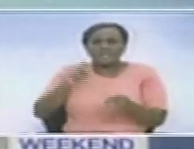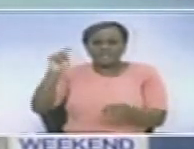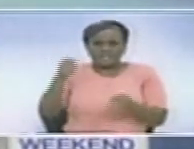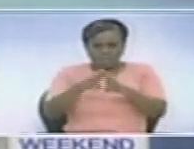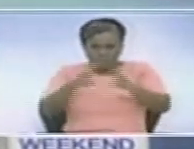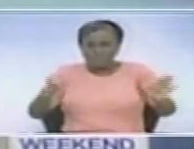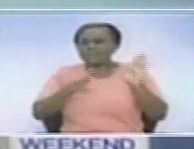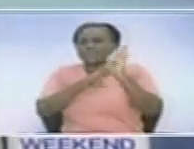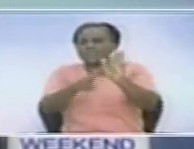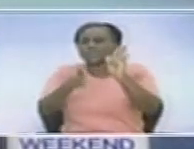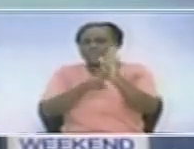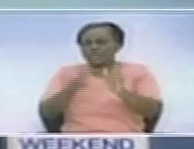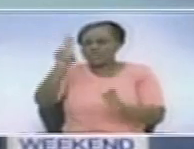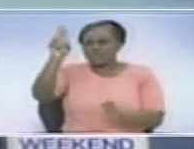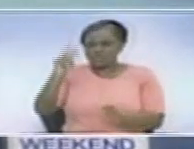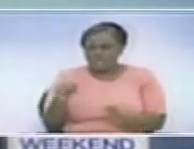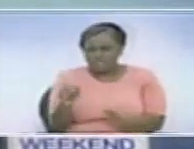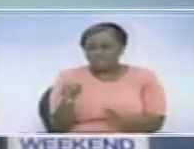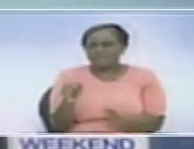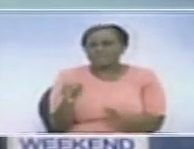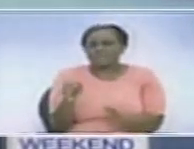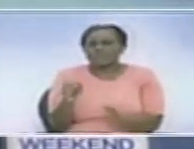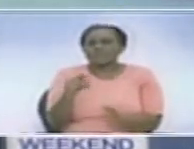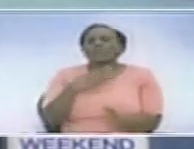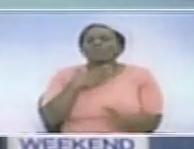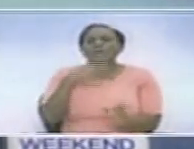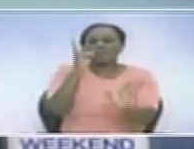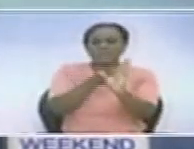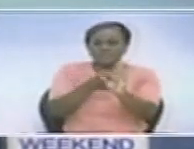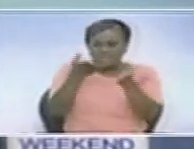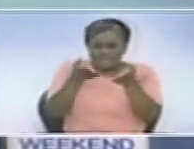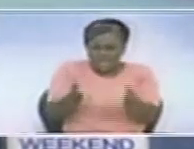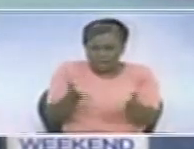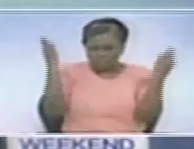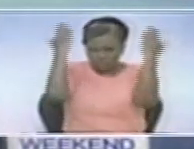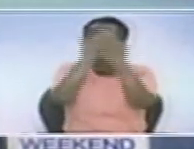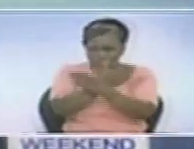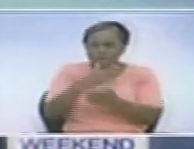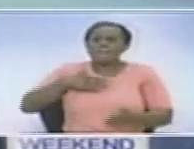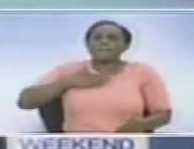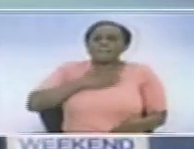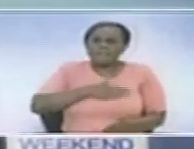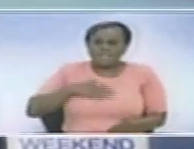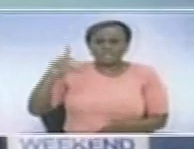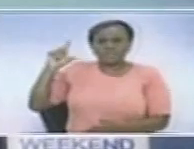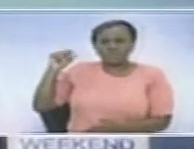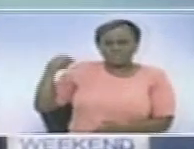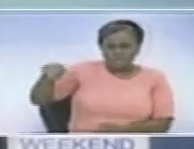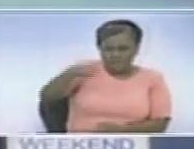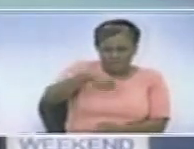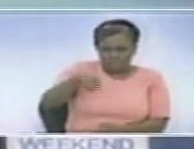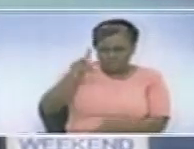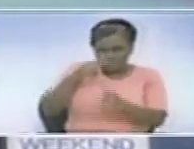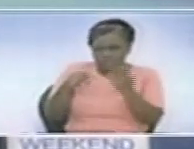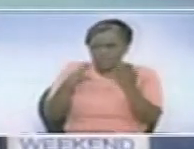representative to the United Nations. And if you want to participate in our discussion tonight, please tweet us. His Twitter handle is at